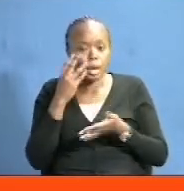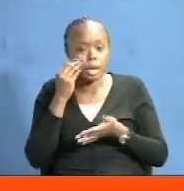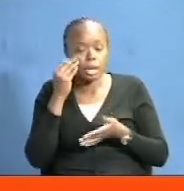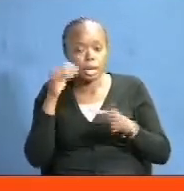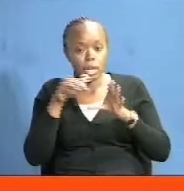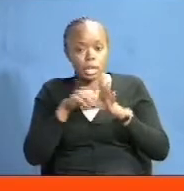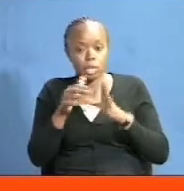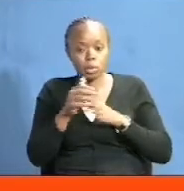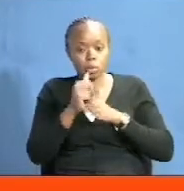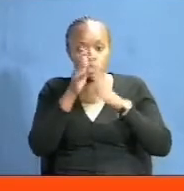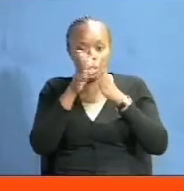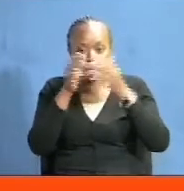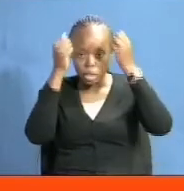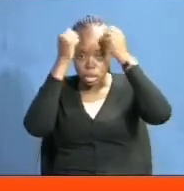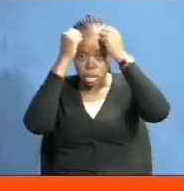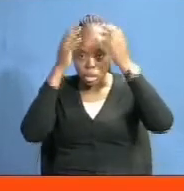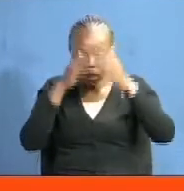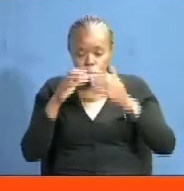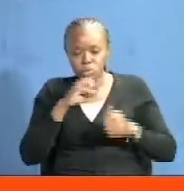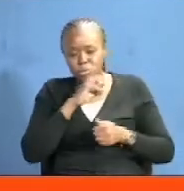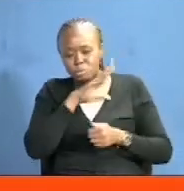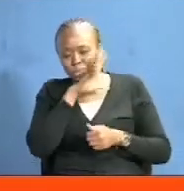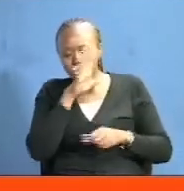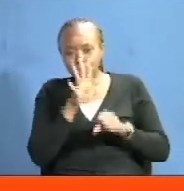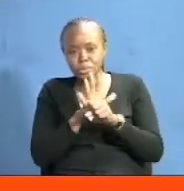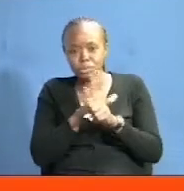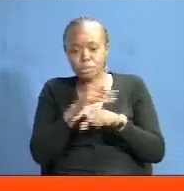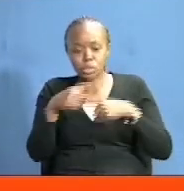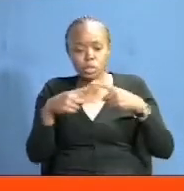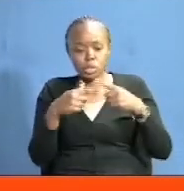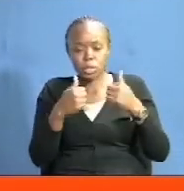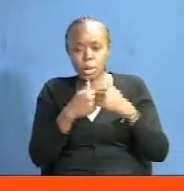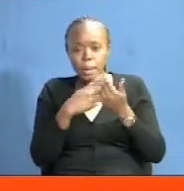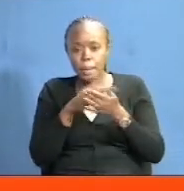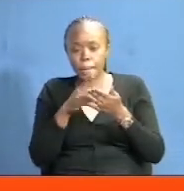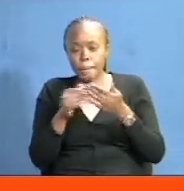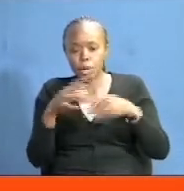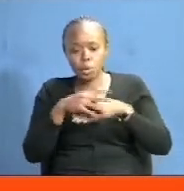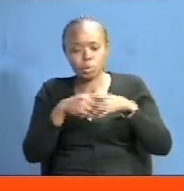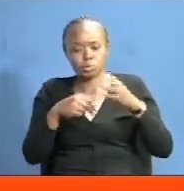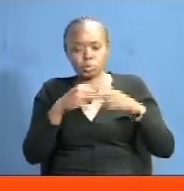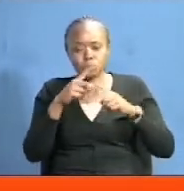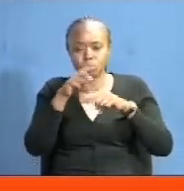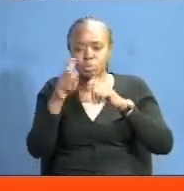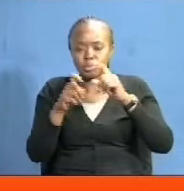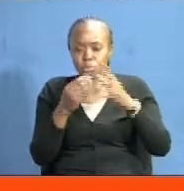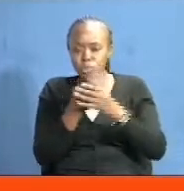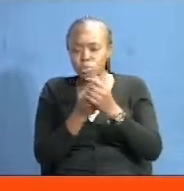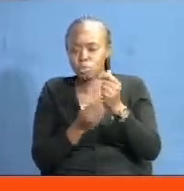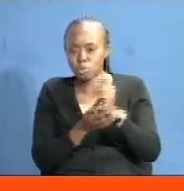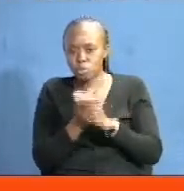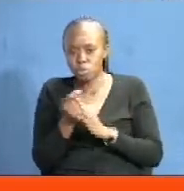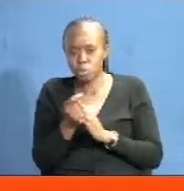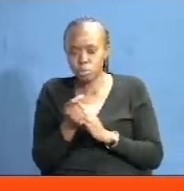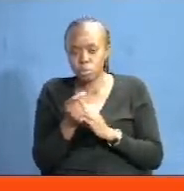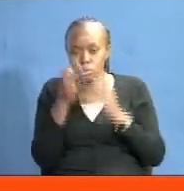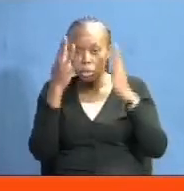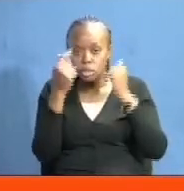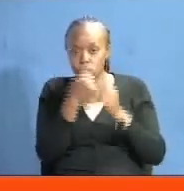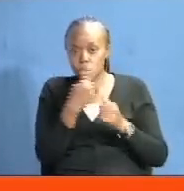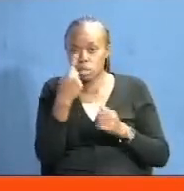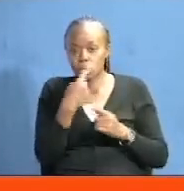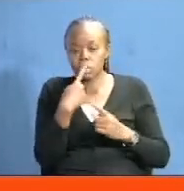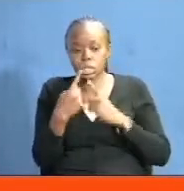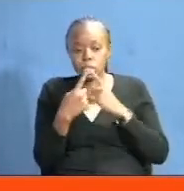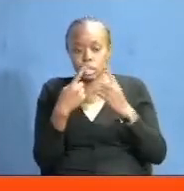leadership. Right. We complain too much. I want to be part of the solution. Right. That's so nice of you. Now, you've only told